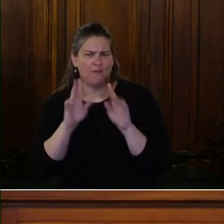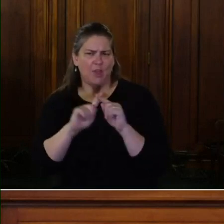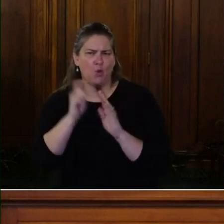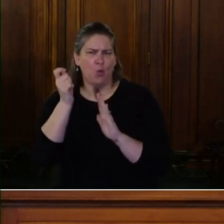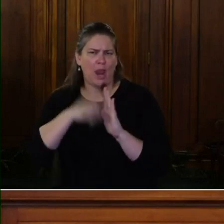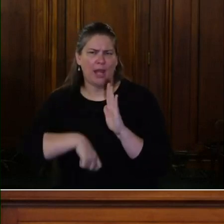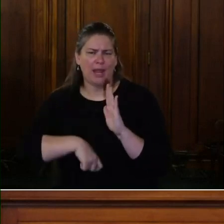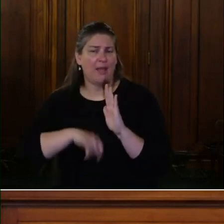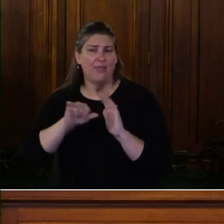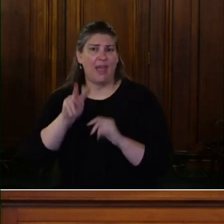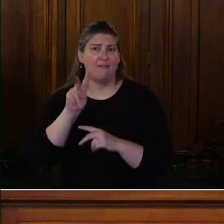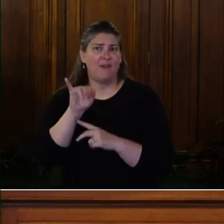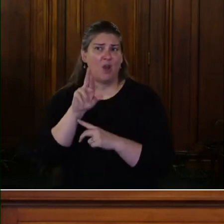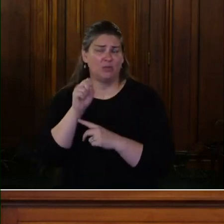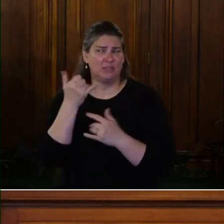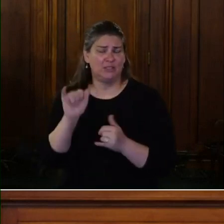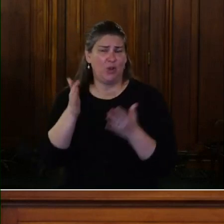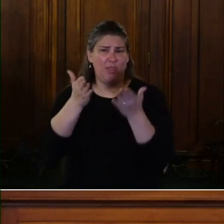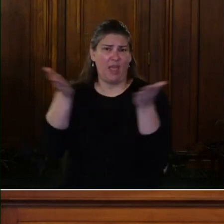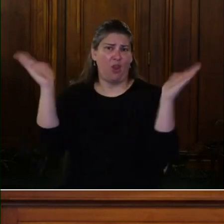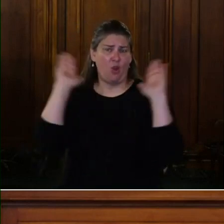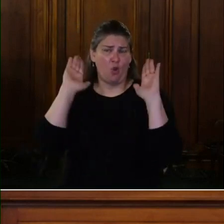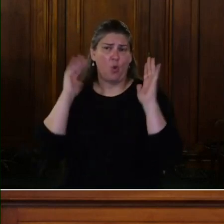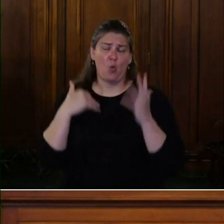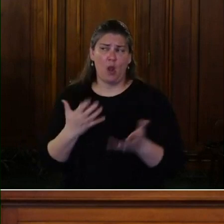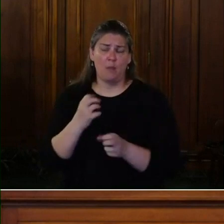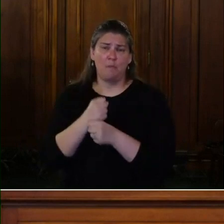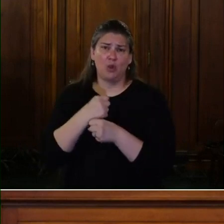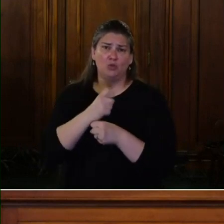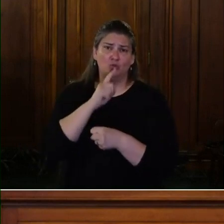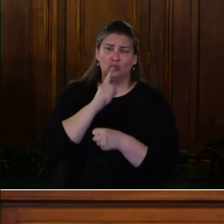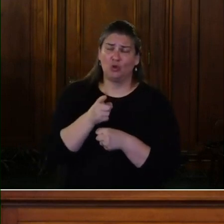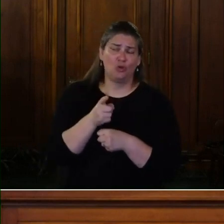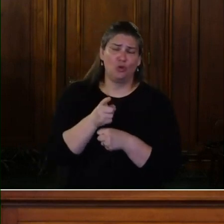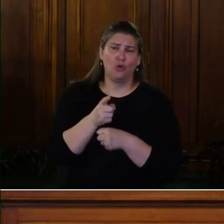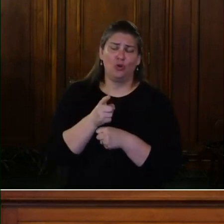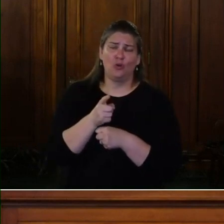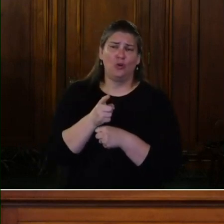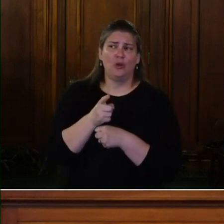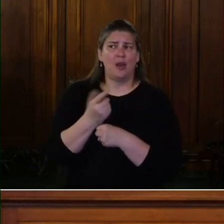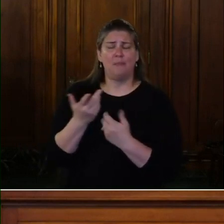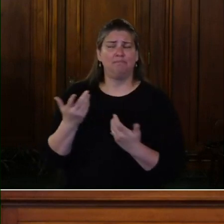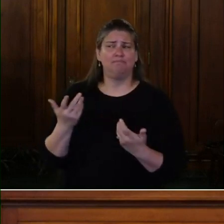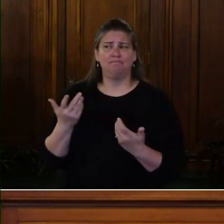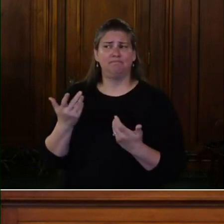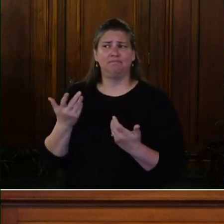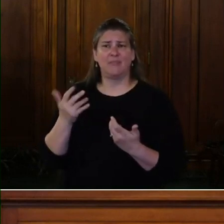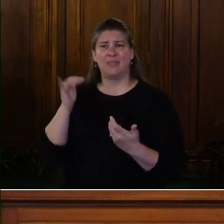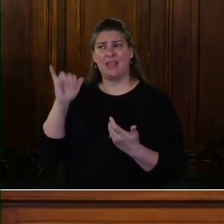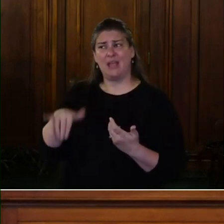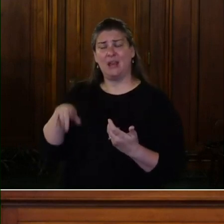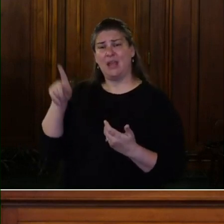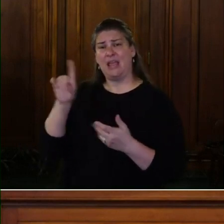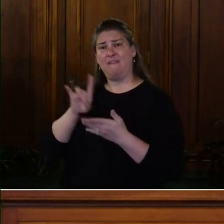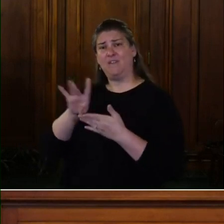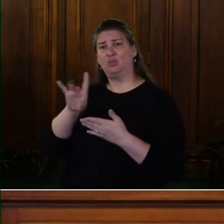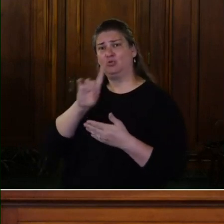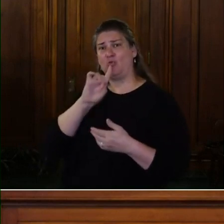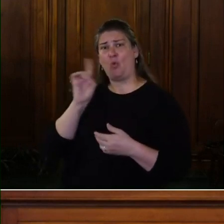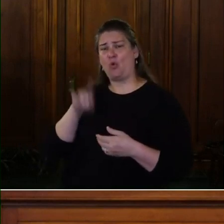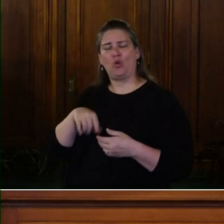This virus is still out there. We're going to make sure that order does not